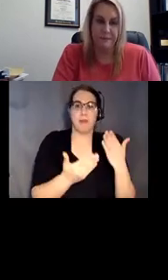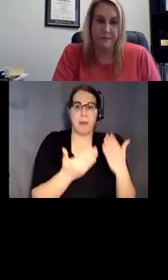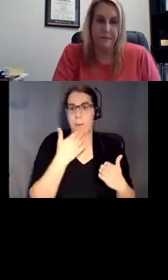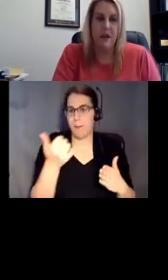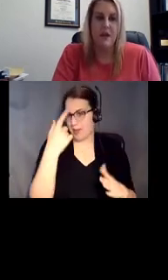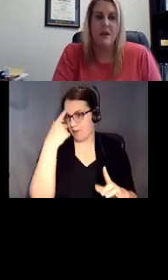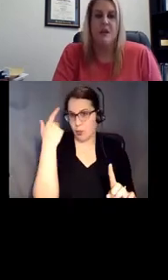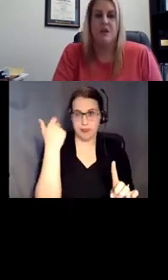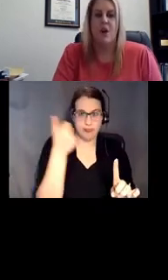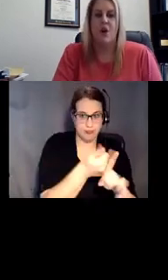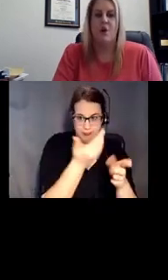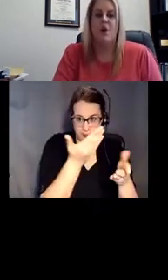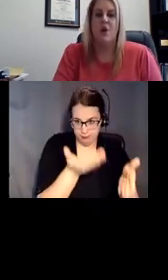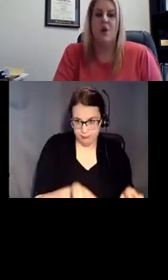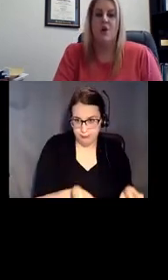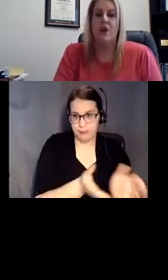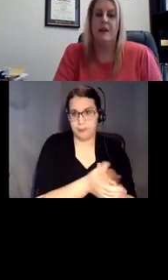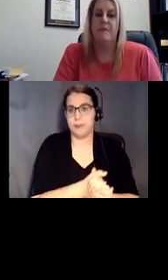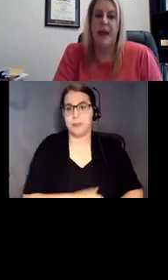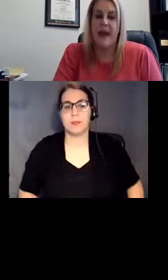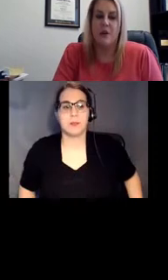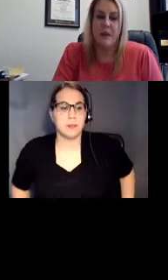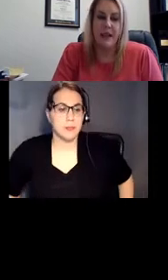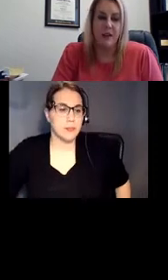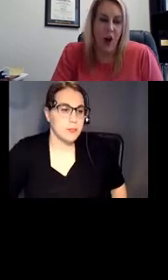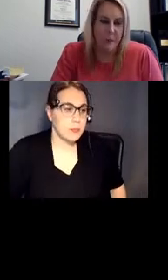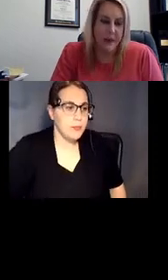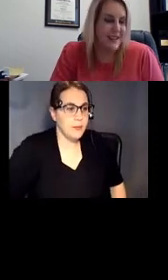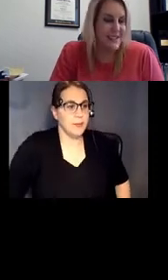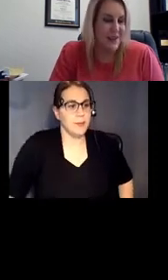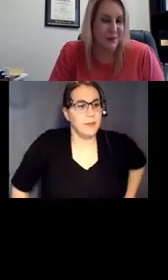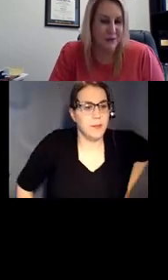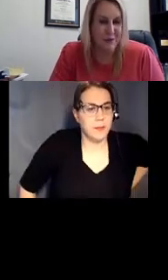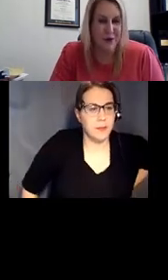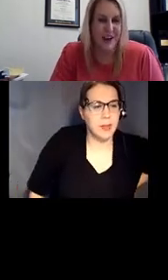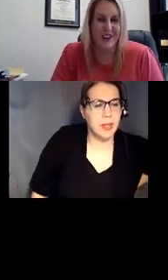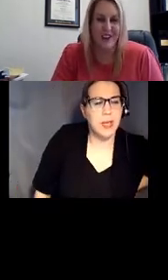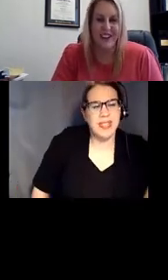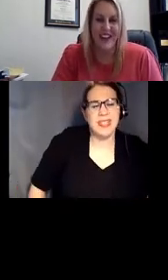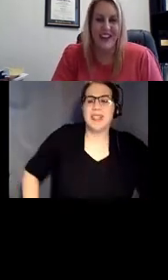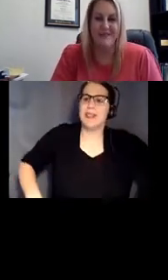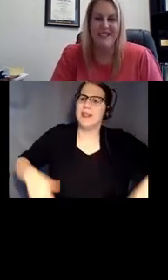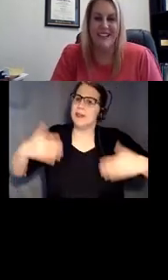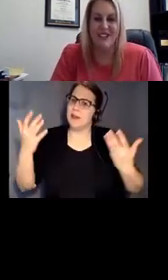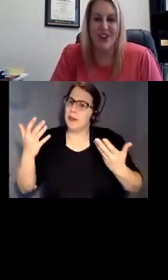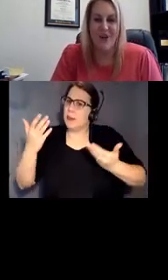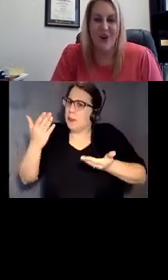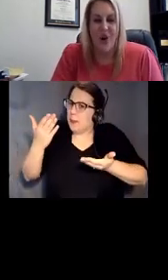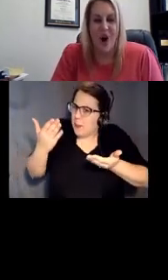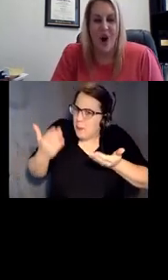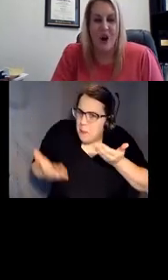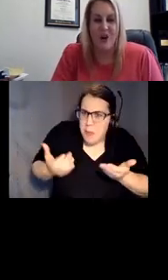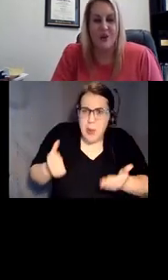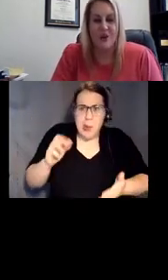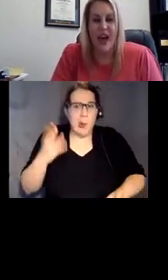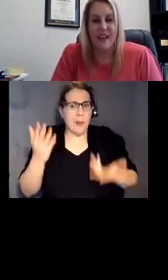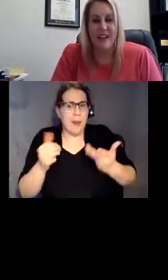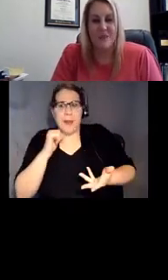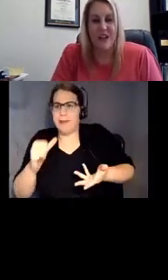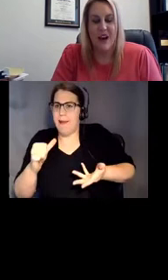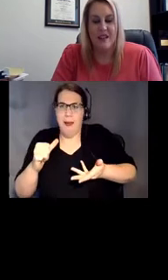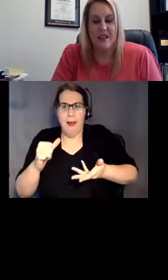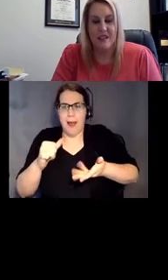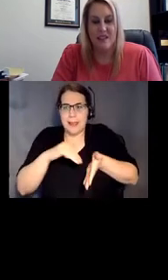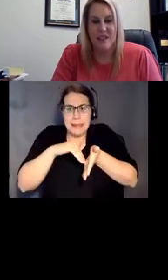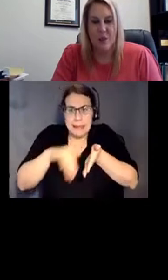them. So it may or may not be exempt from creditor claims, and so that